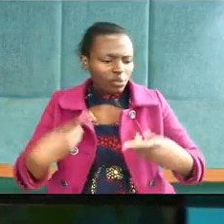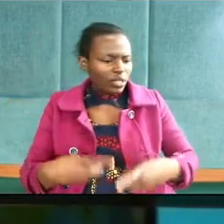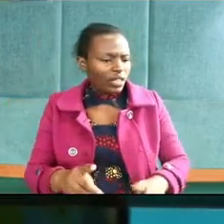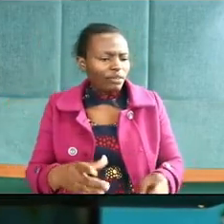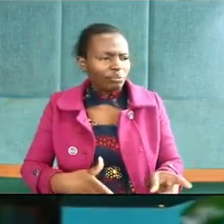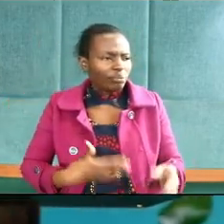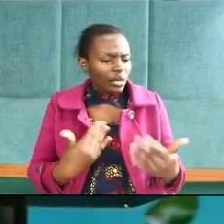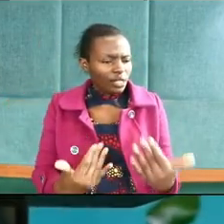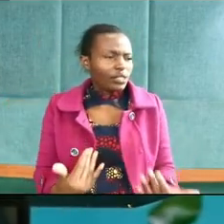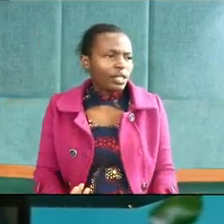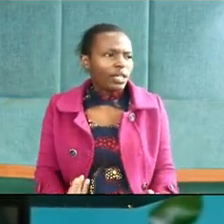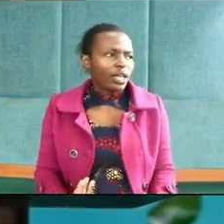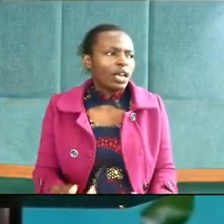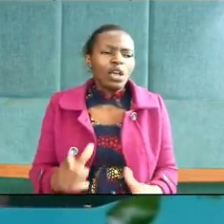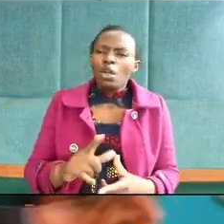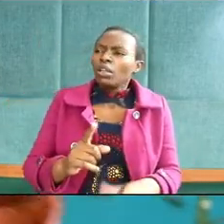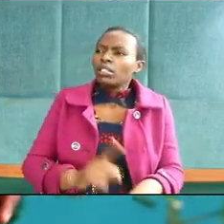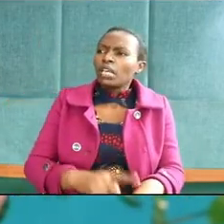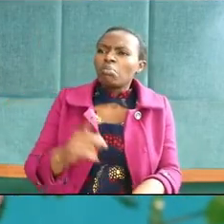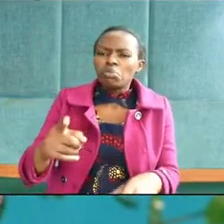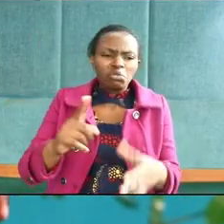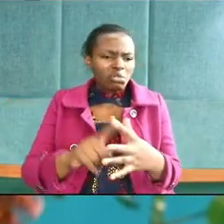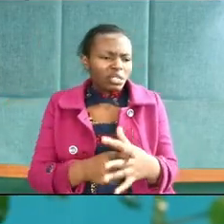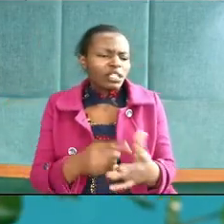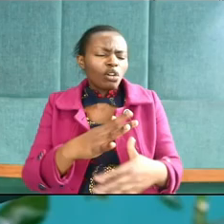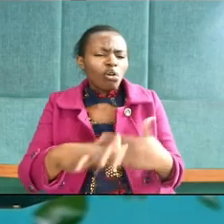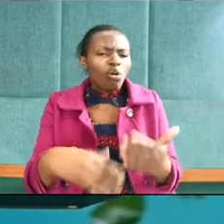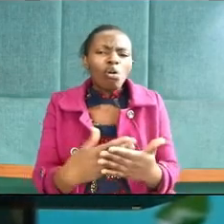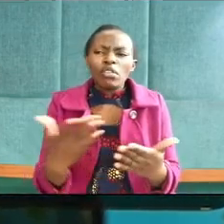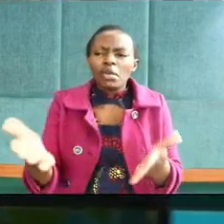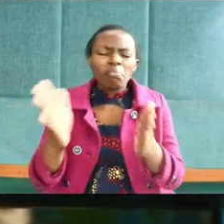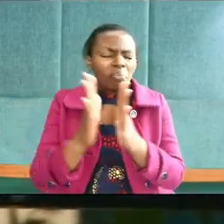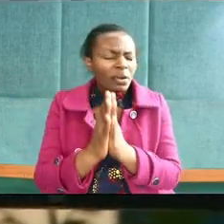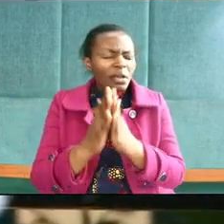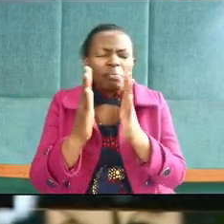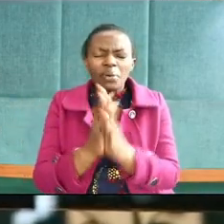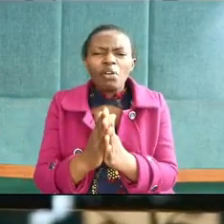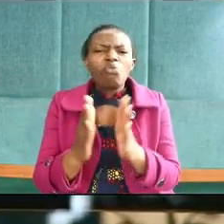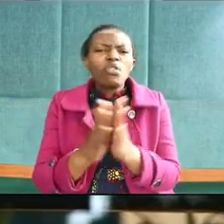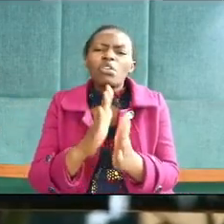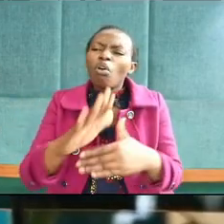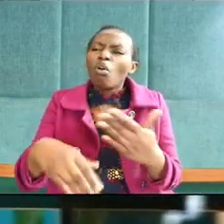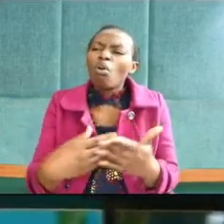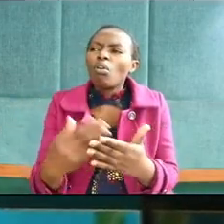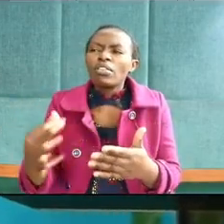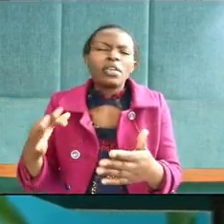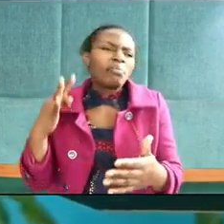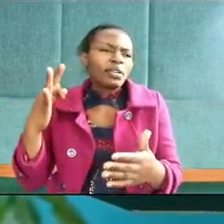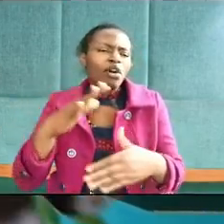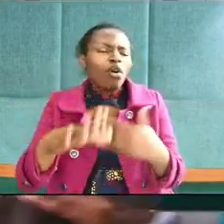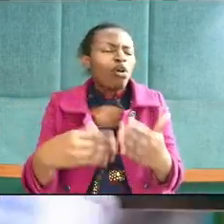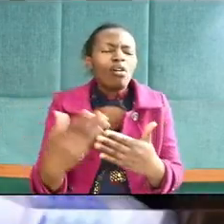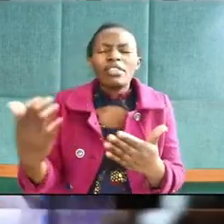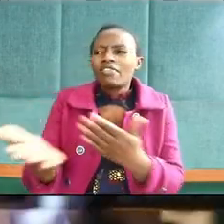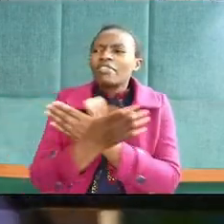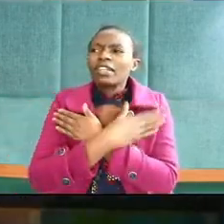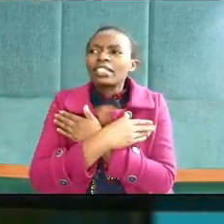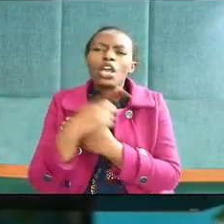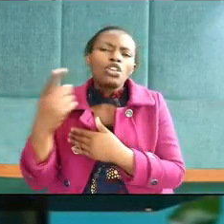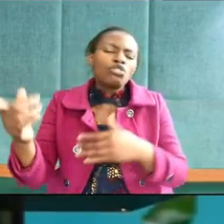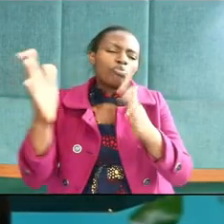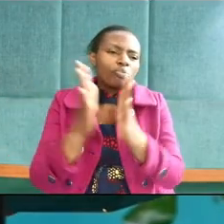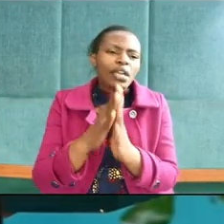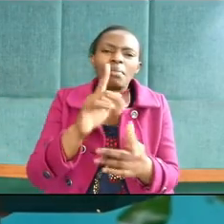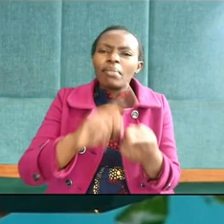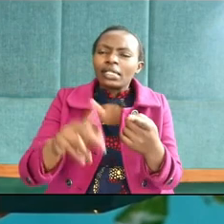band 1 to prayer band 2. You have finished all the prayer bands. You have prayed with pastors. You have prayed with whoever that you can pray with. Nothing